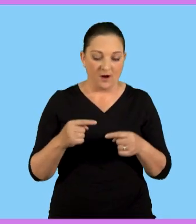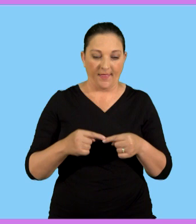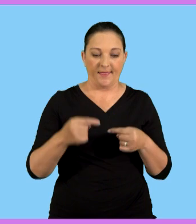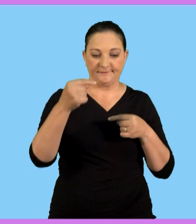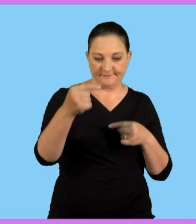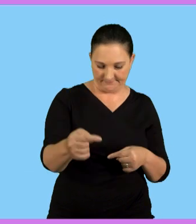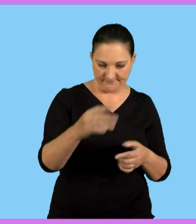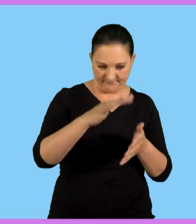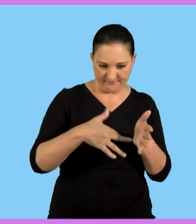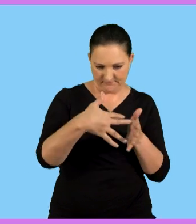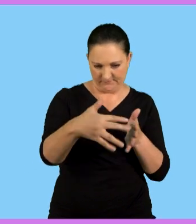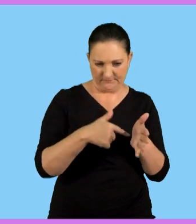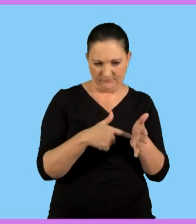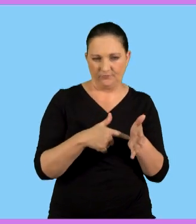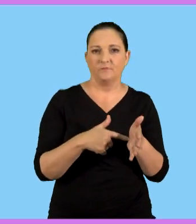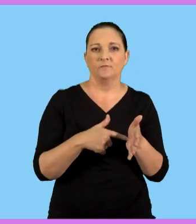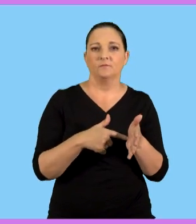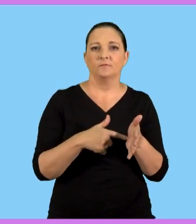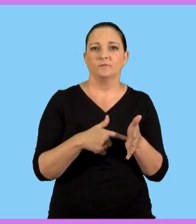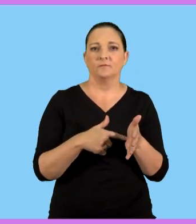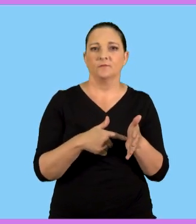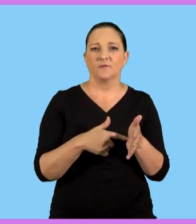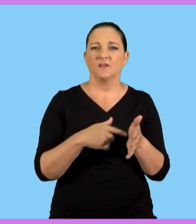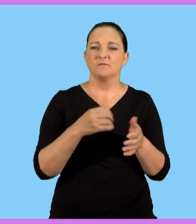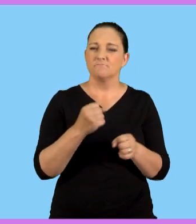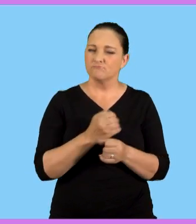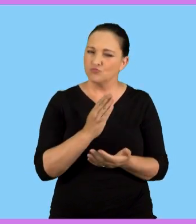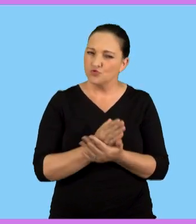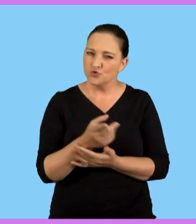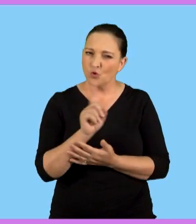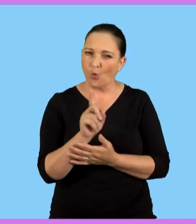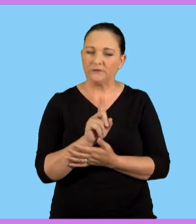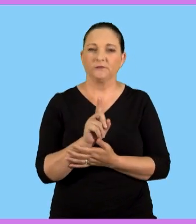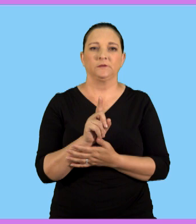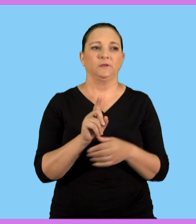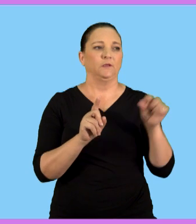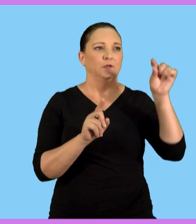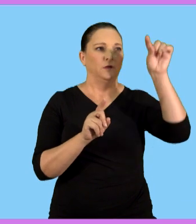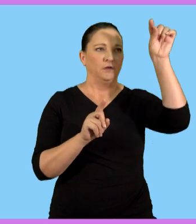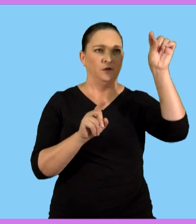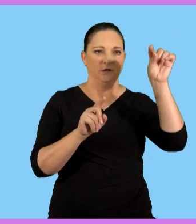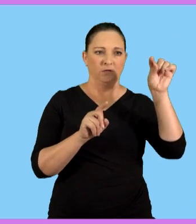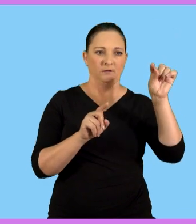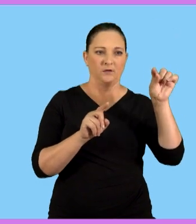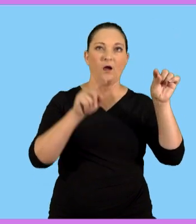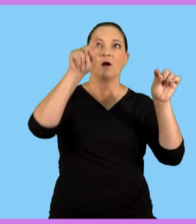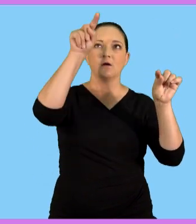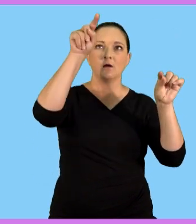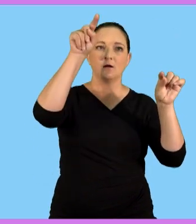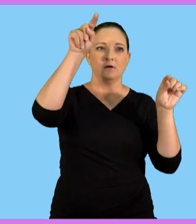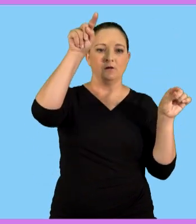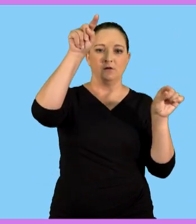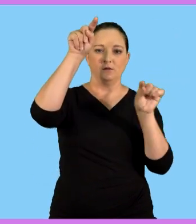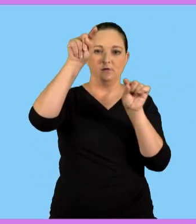with distance tables, right, make sure that you find the point where the two locations or towns intersect, where